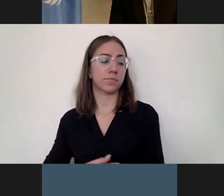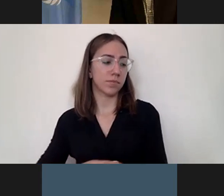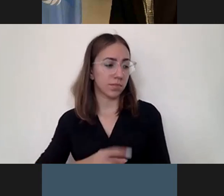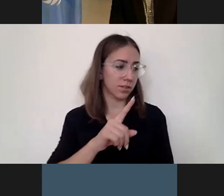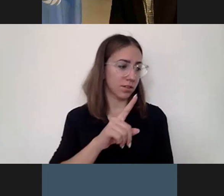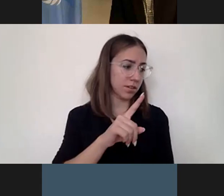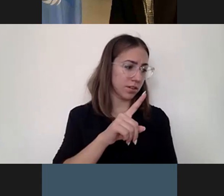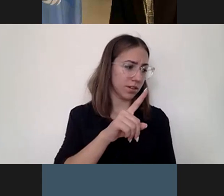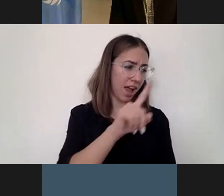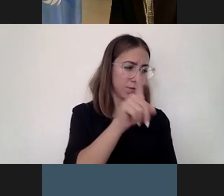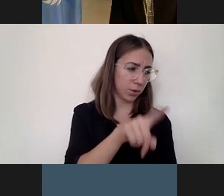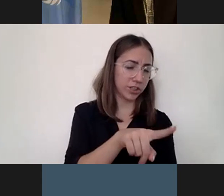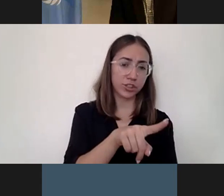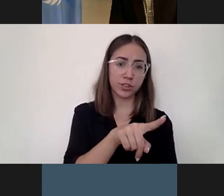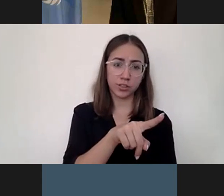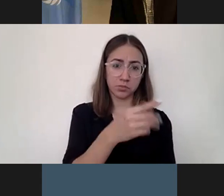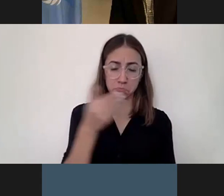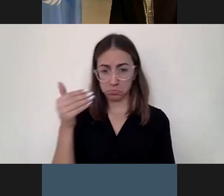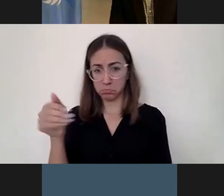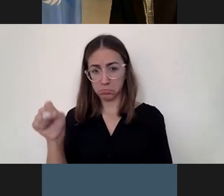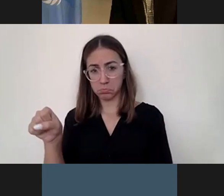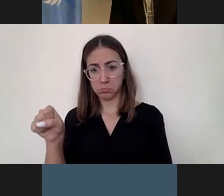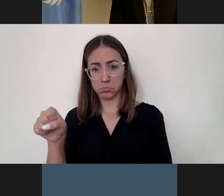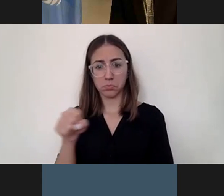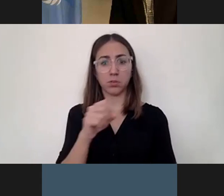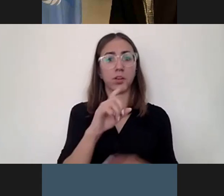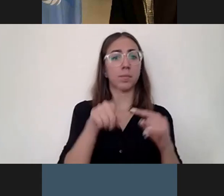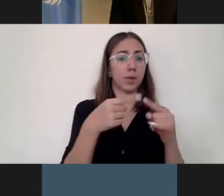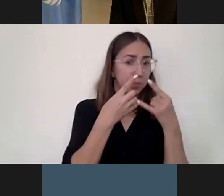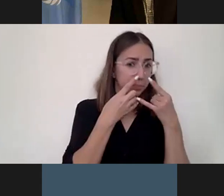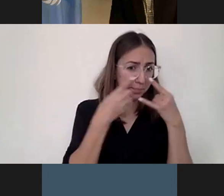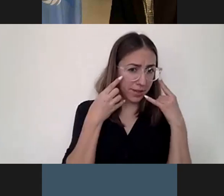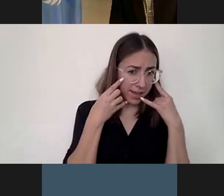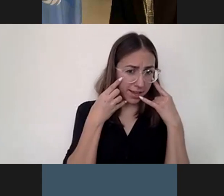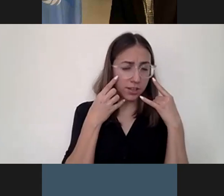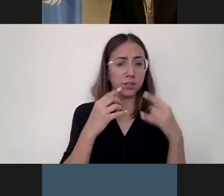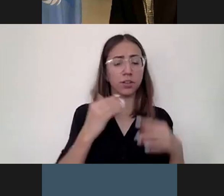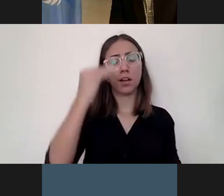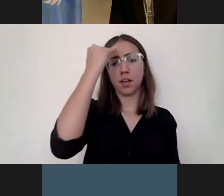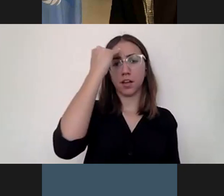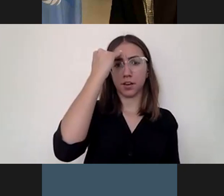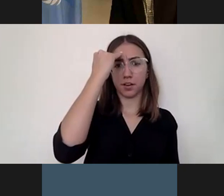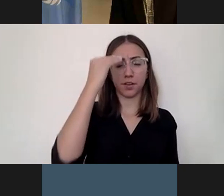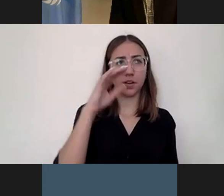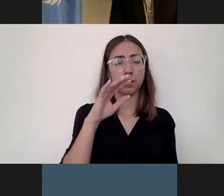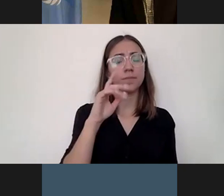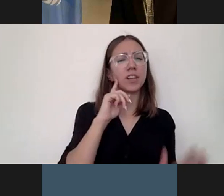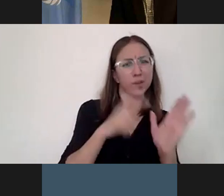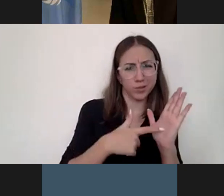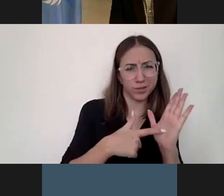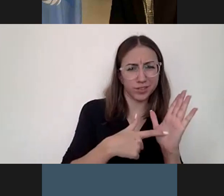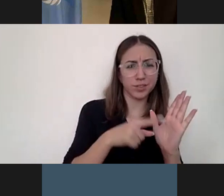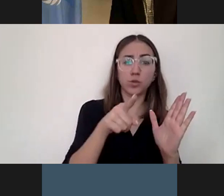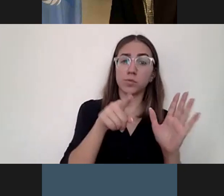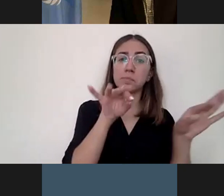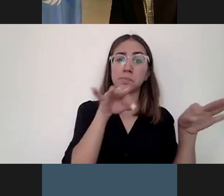Doctor, I have a question. Yes. Back on the mask. I notice now since you know, we're going through